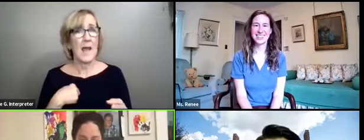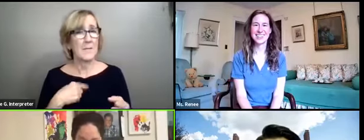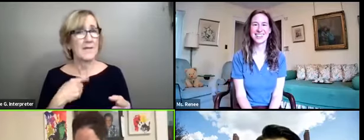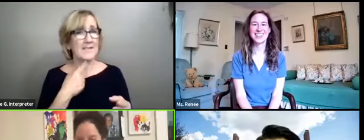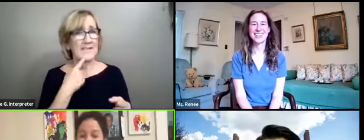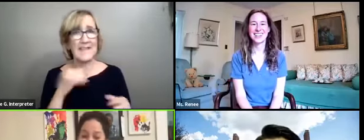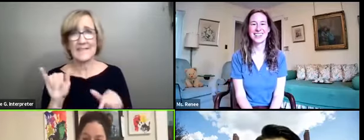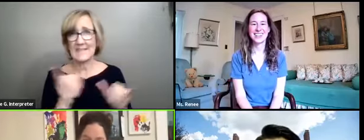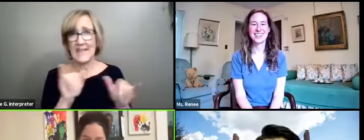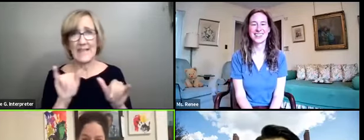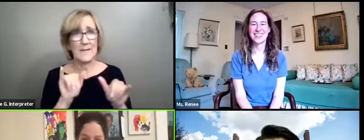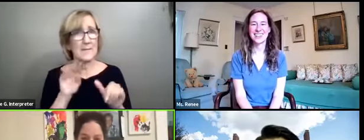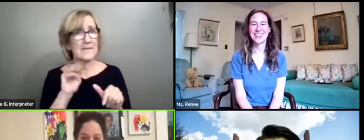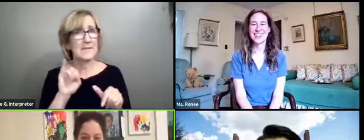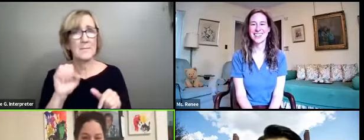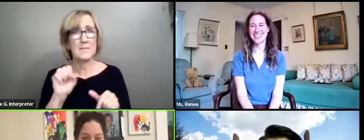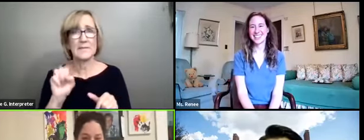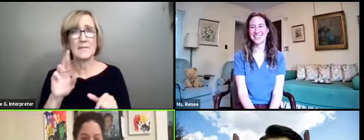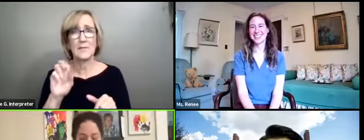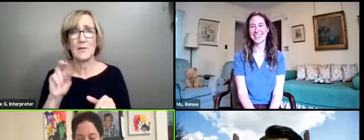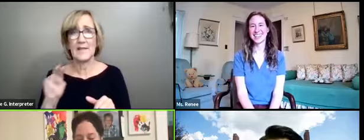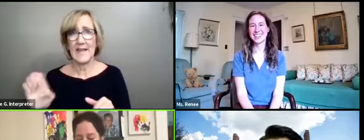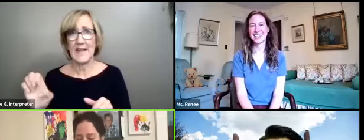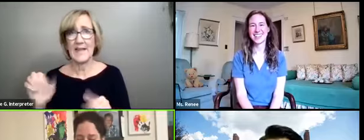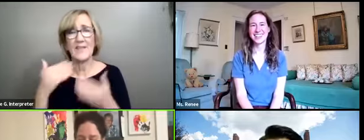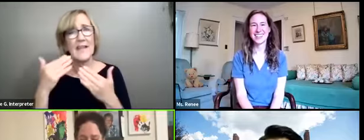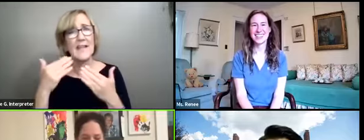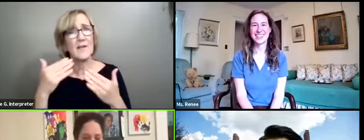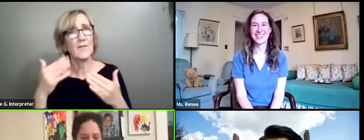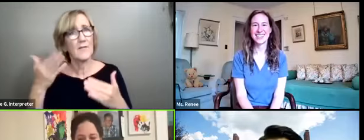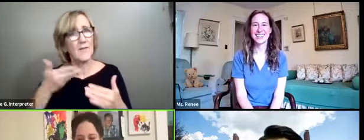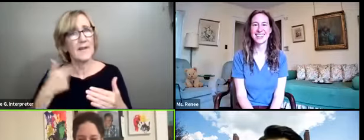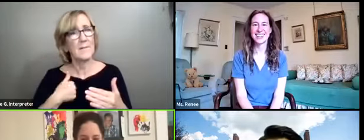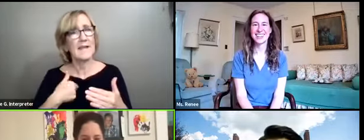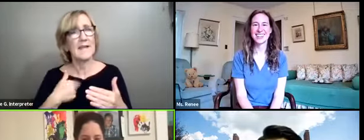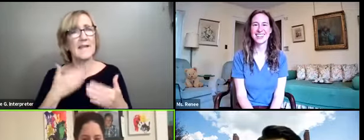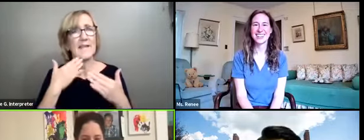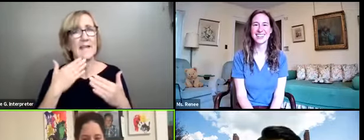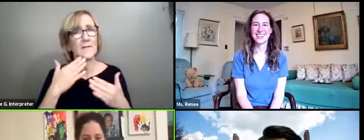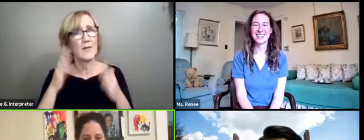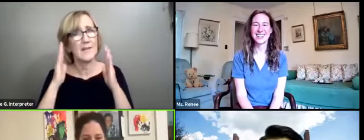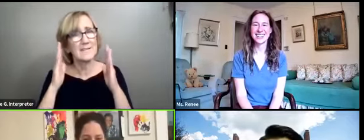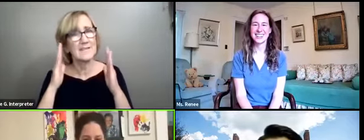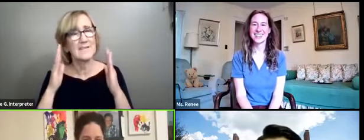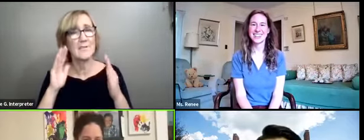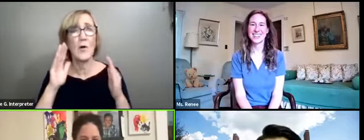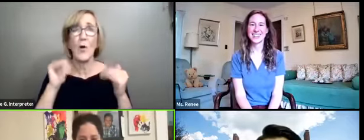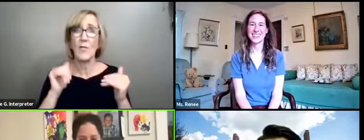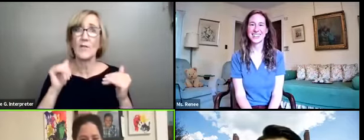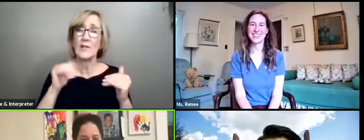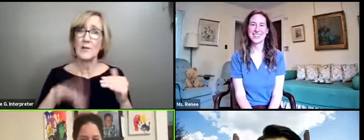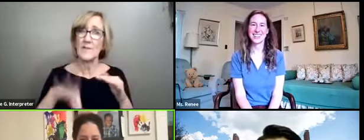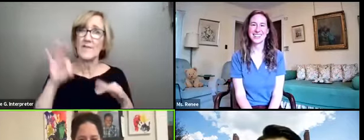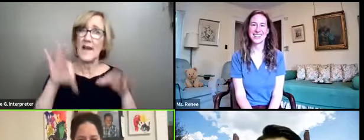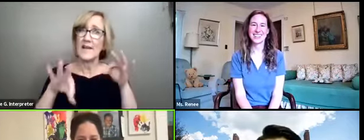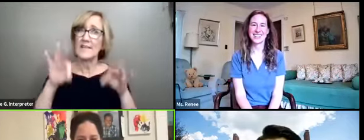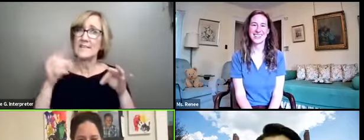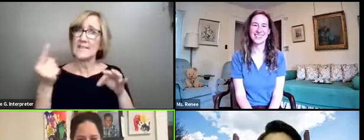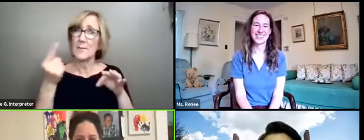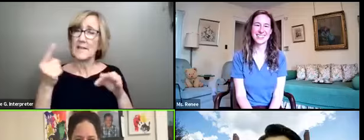said. Thank you for having me. Thanks for listening. And hopefully you can find a chore and activity in the house that you really can claim as your